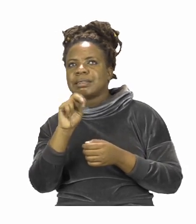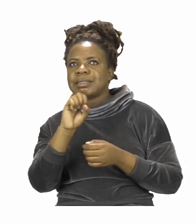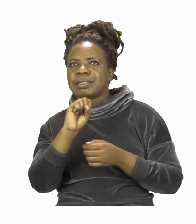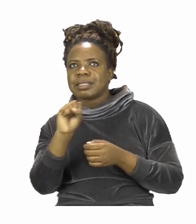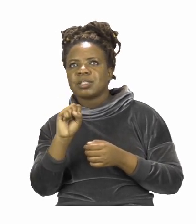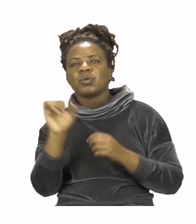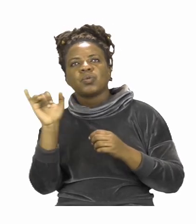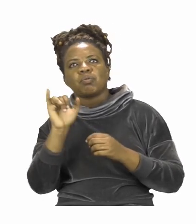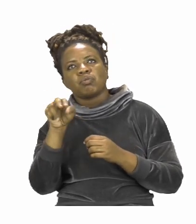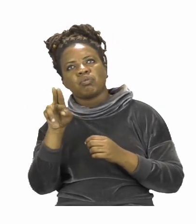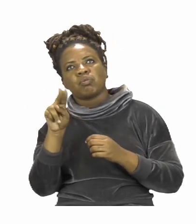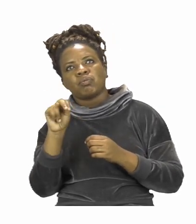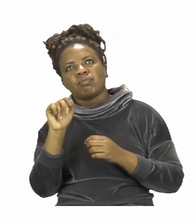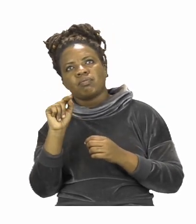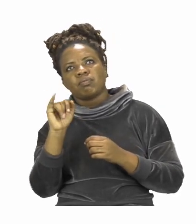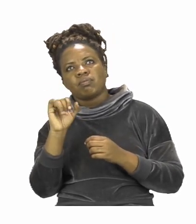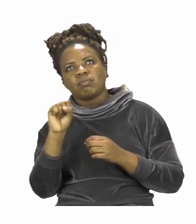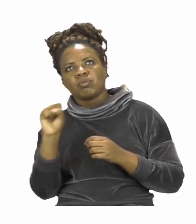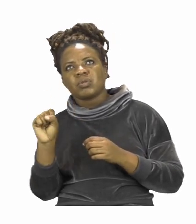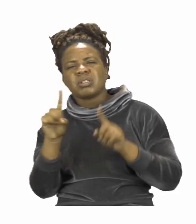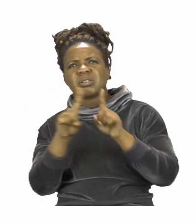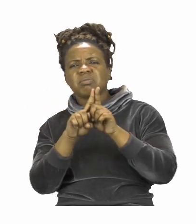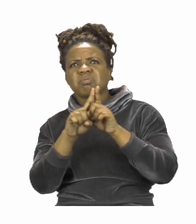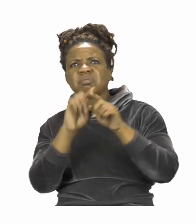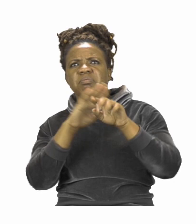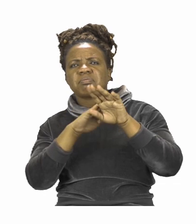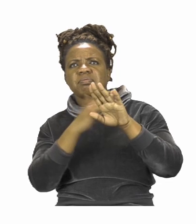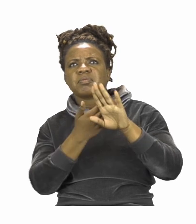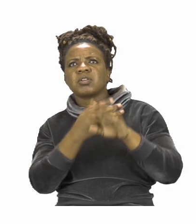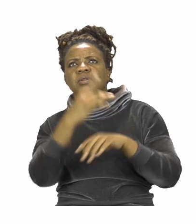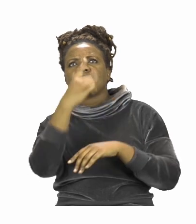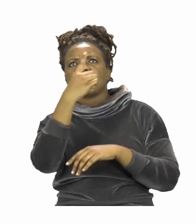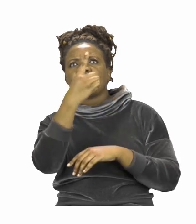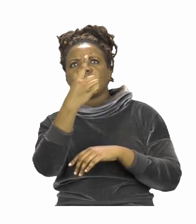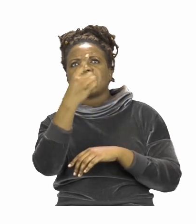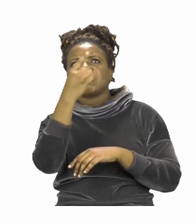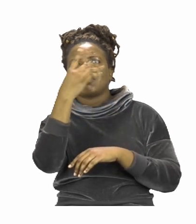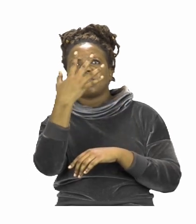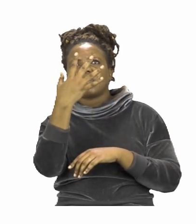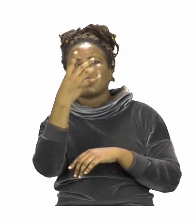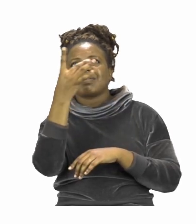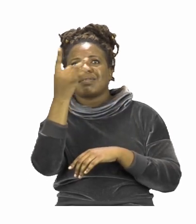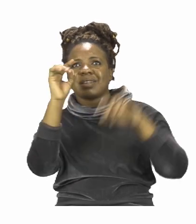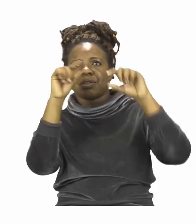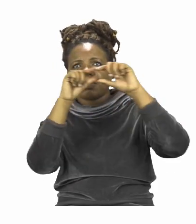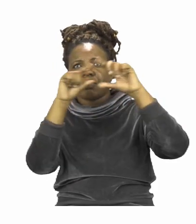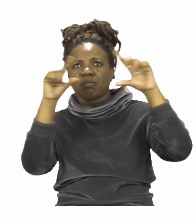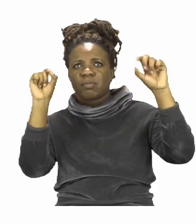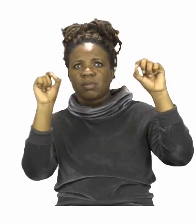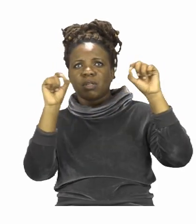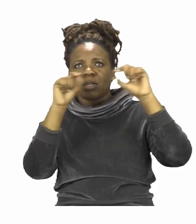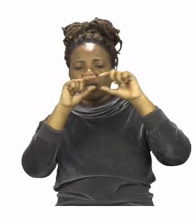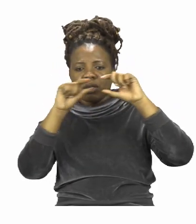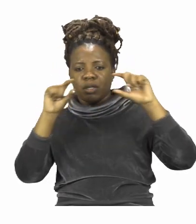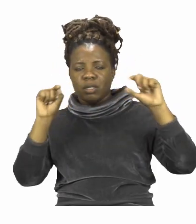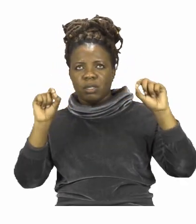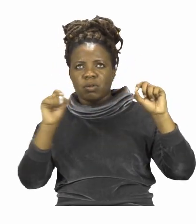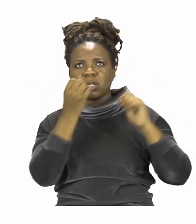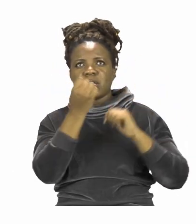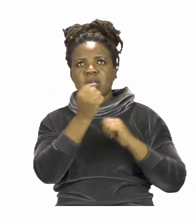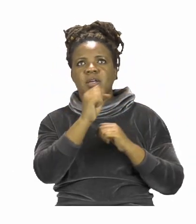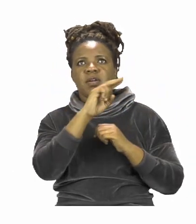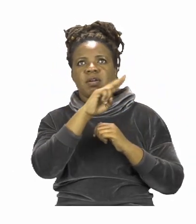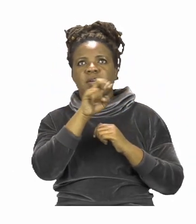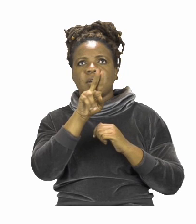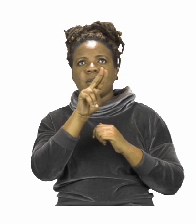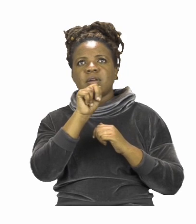158 has been put in a box. Now remember, boys and girls, every time you see a place